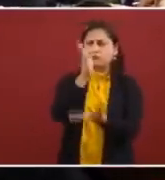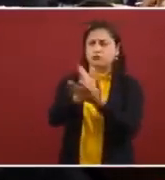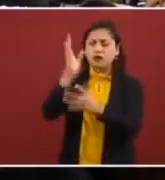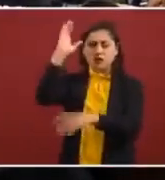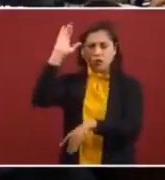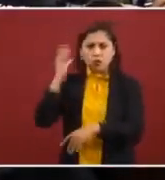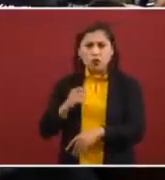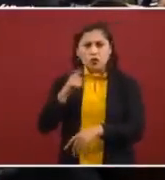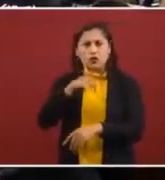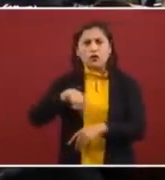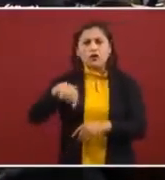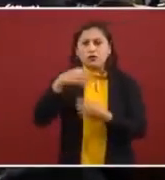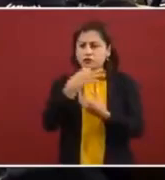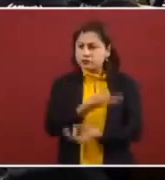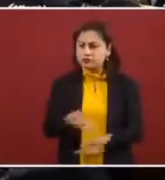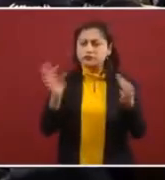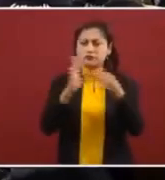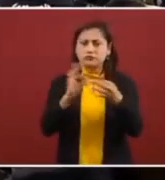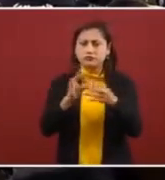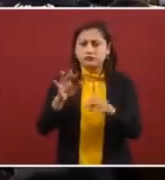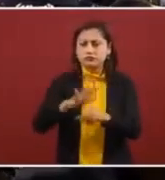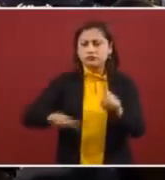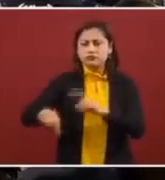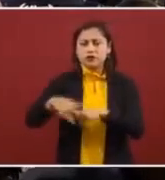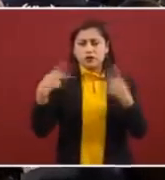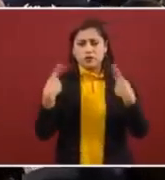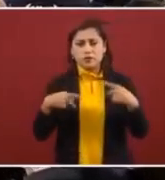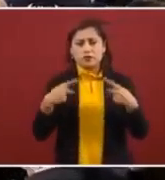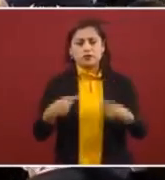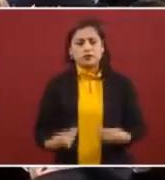a message to the people that went through that?